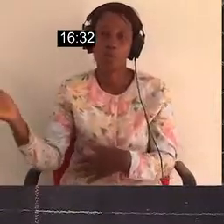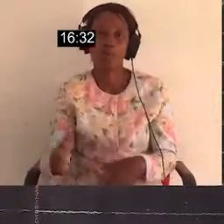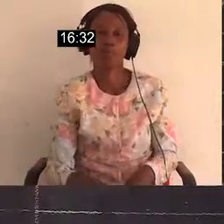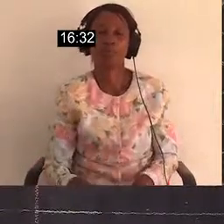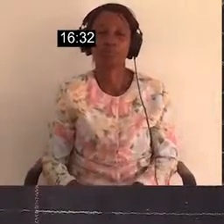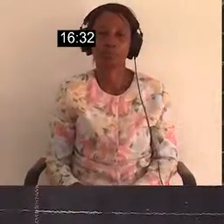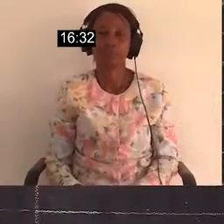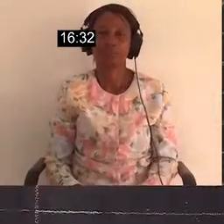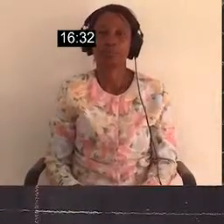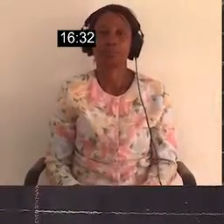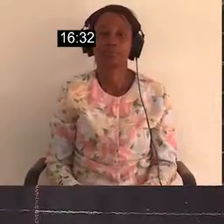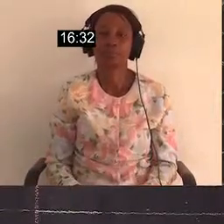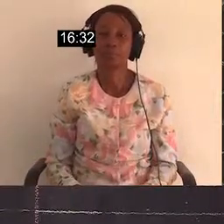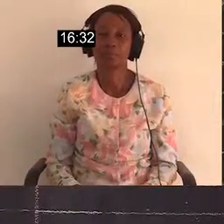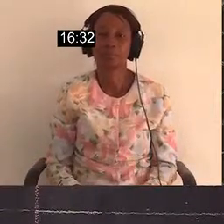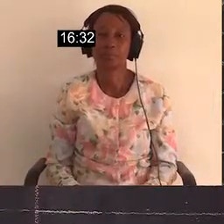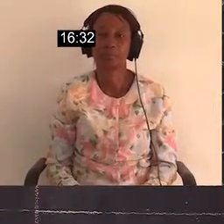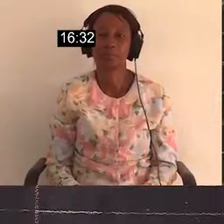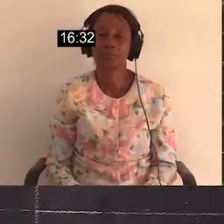That's open.